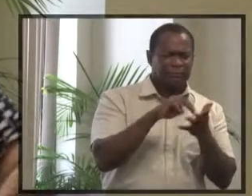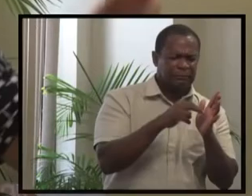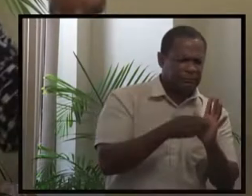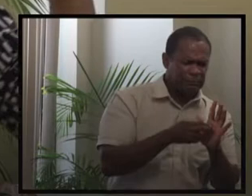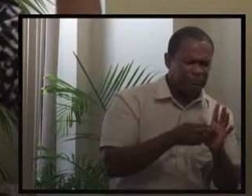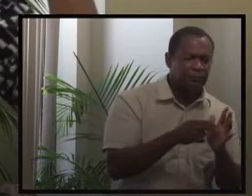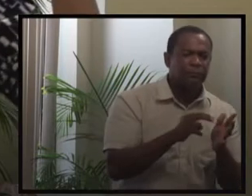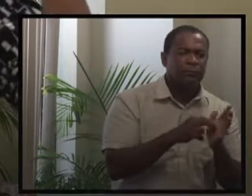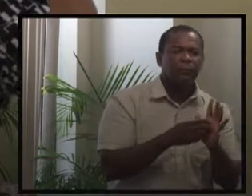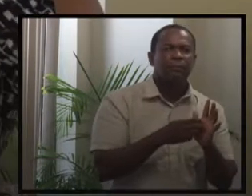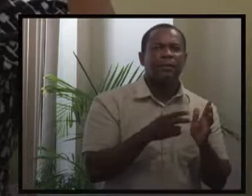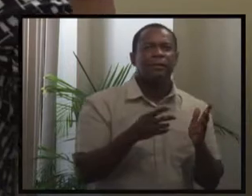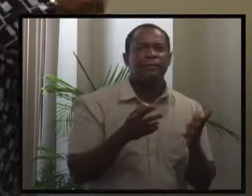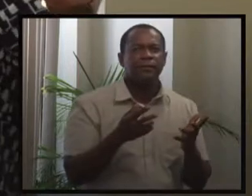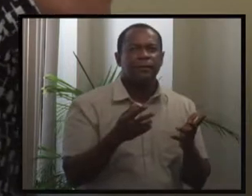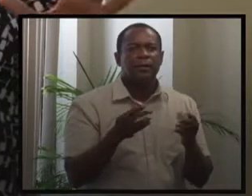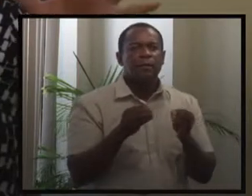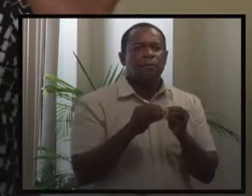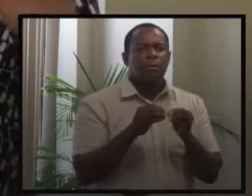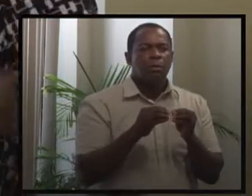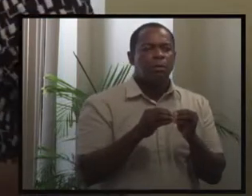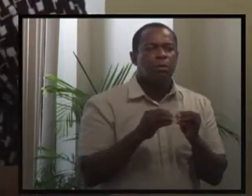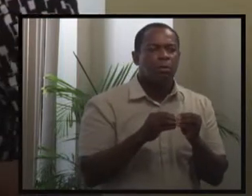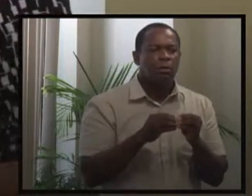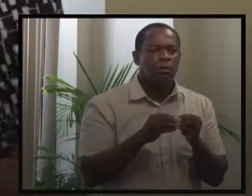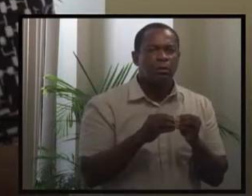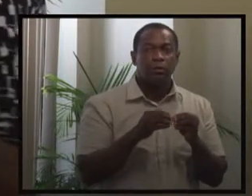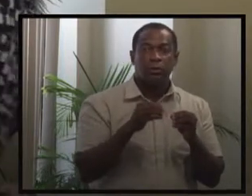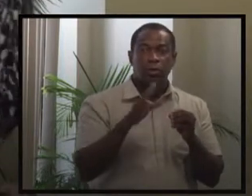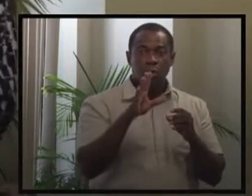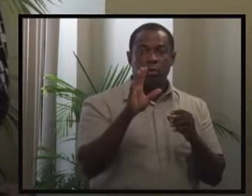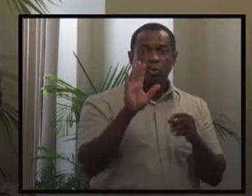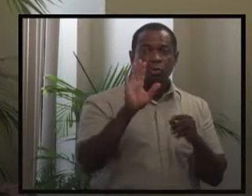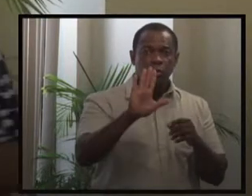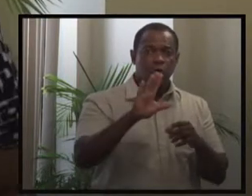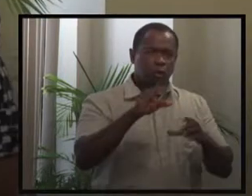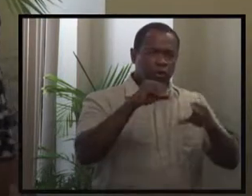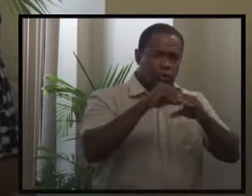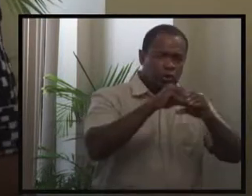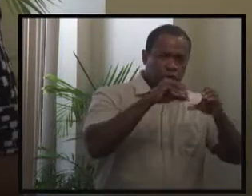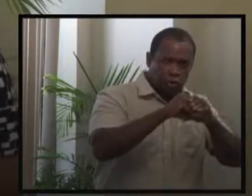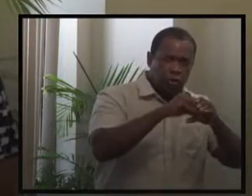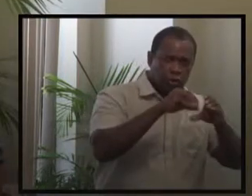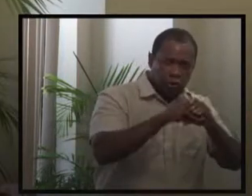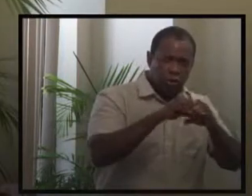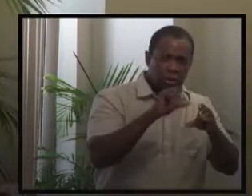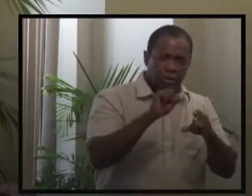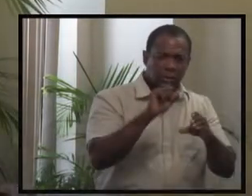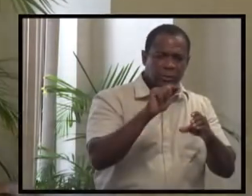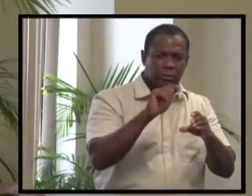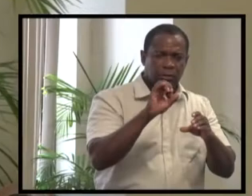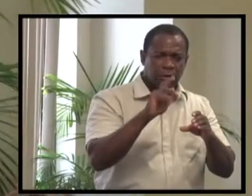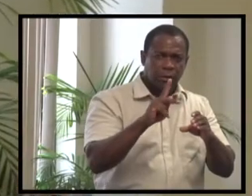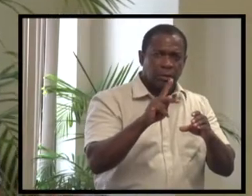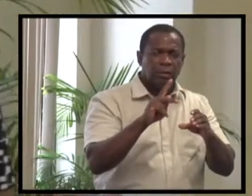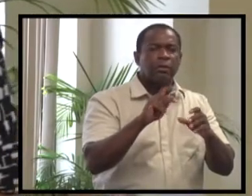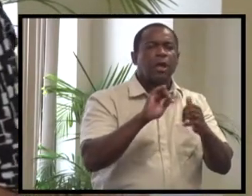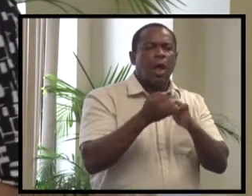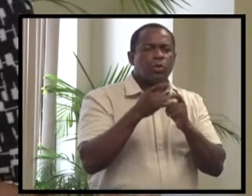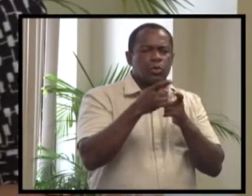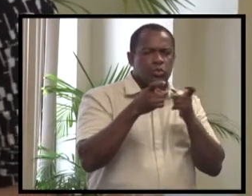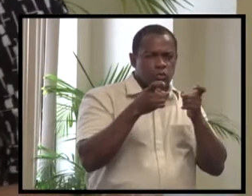merchandising is more of a numerical control of the stock that you are bringing into the business and you want to move around your